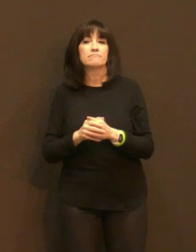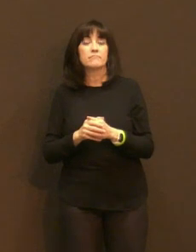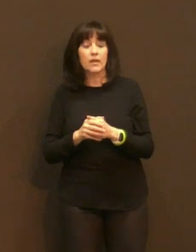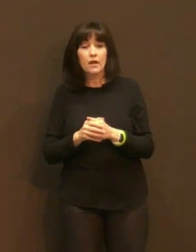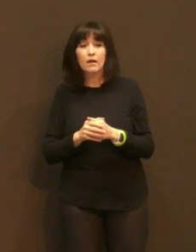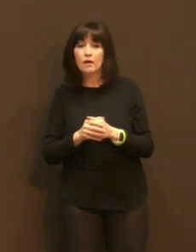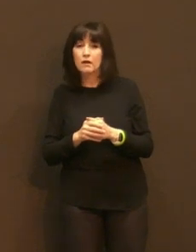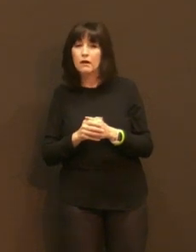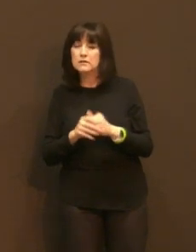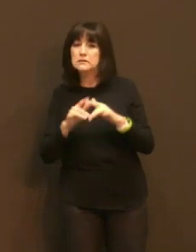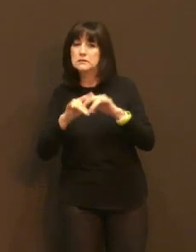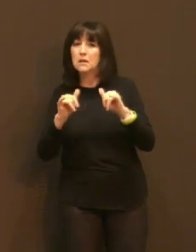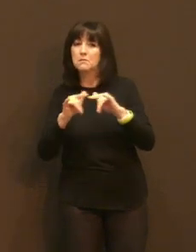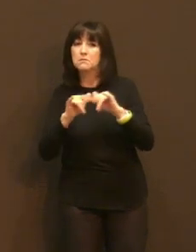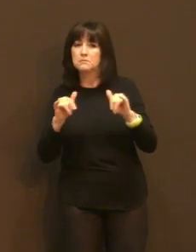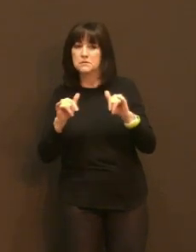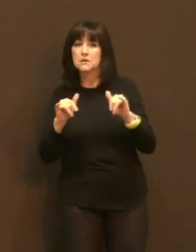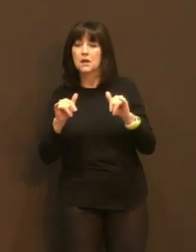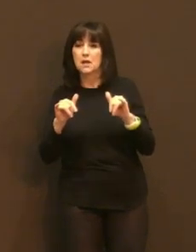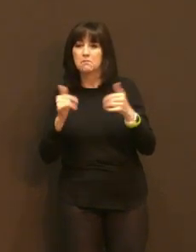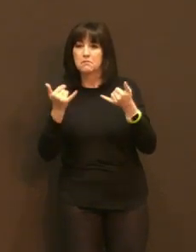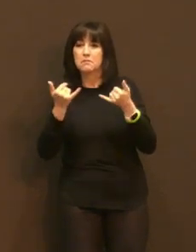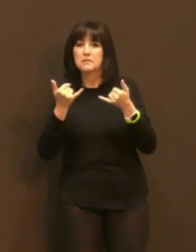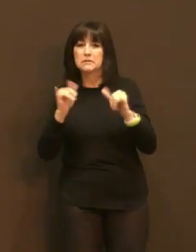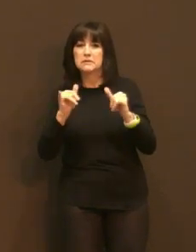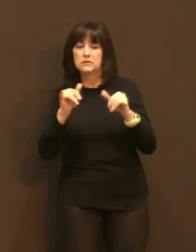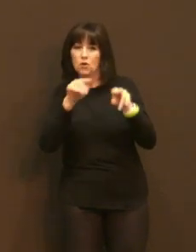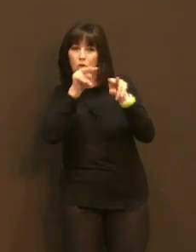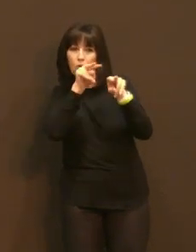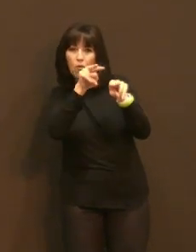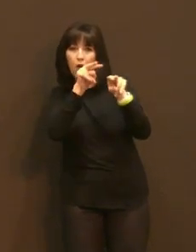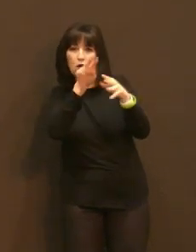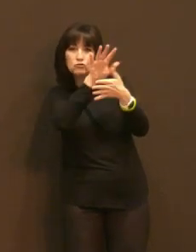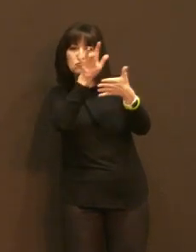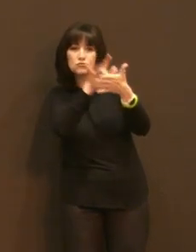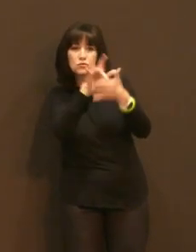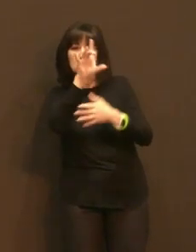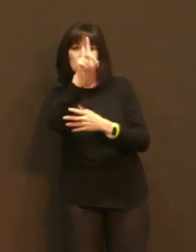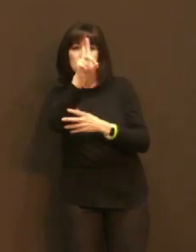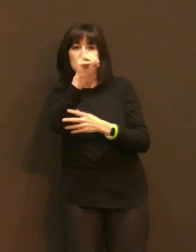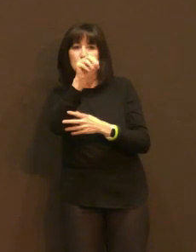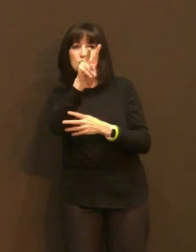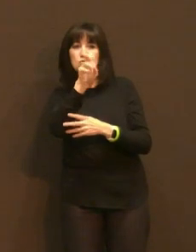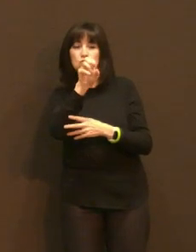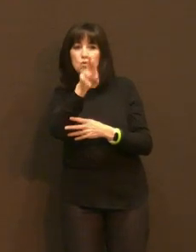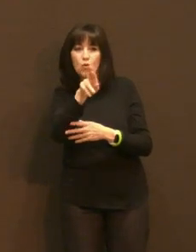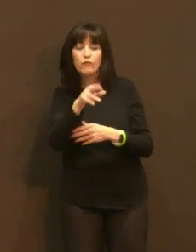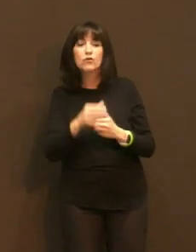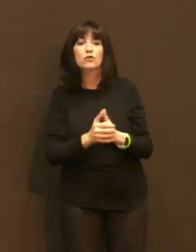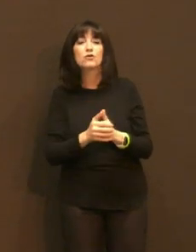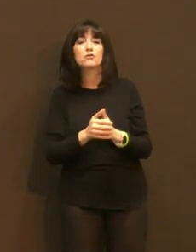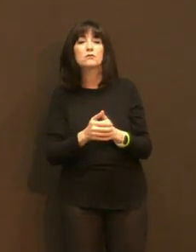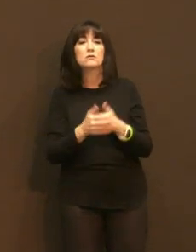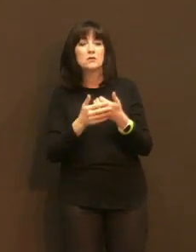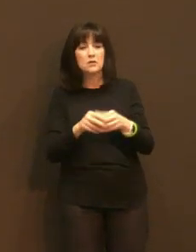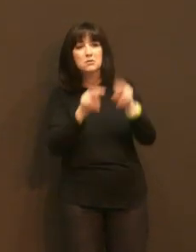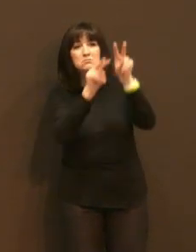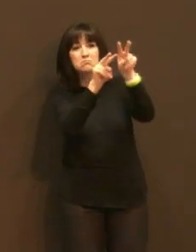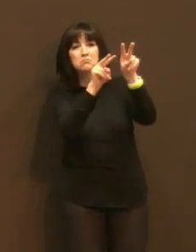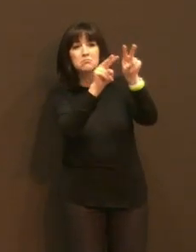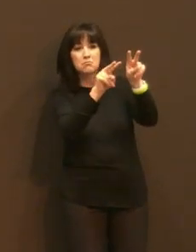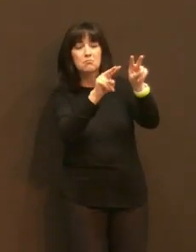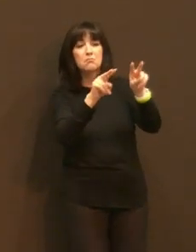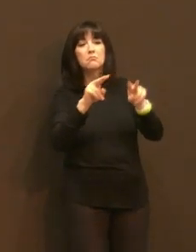other areas of the state, like the Dover area, as well as Newcastle and